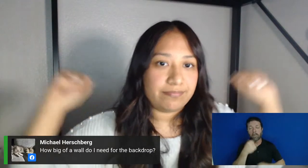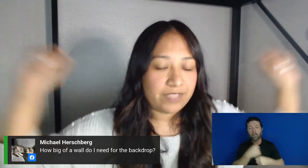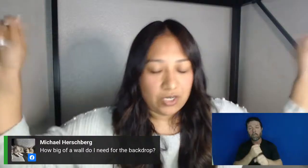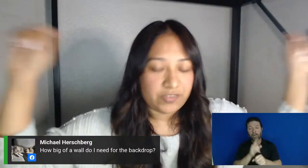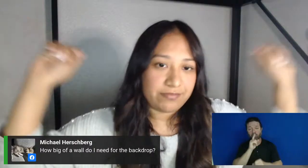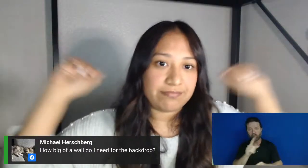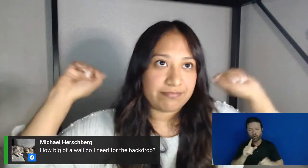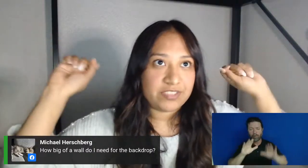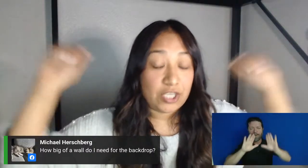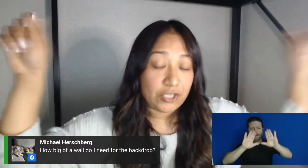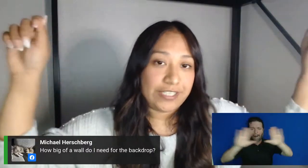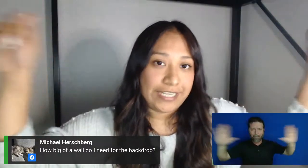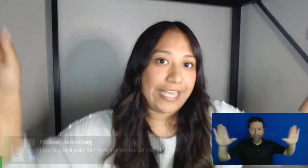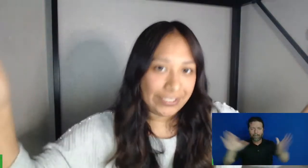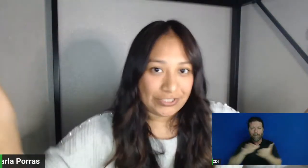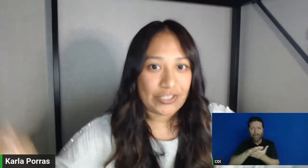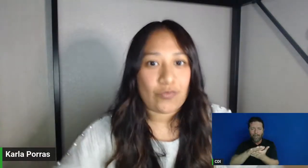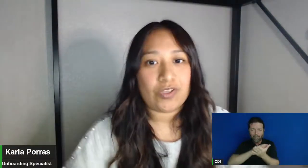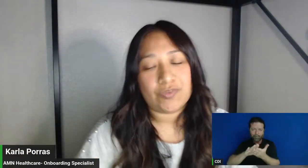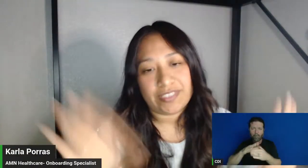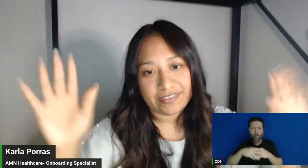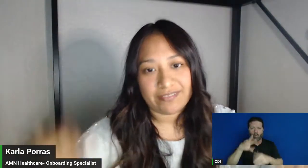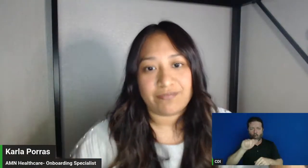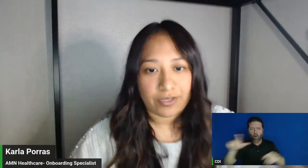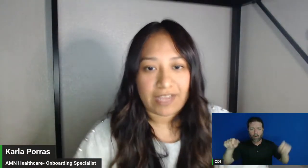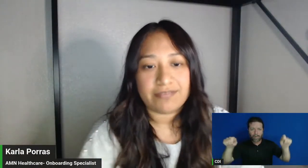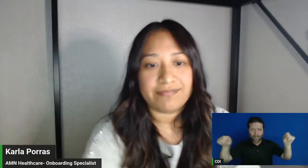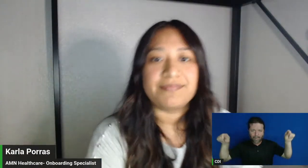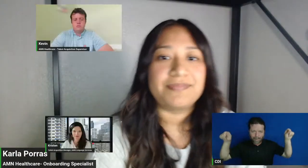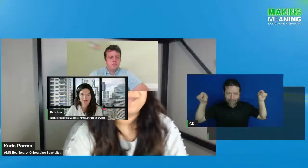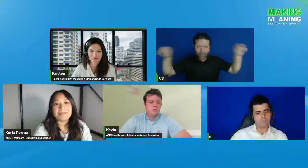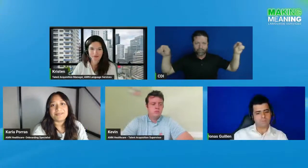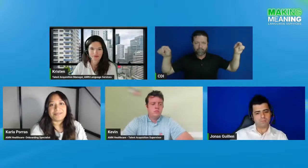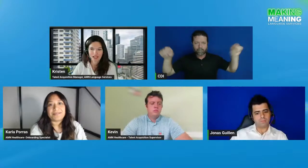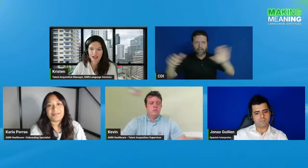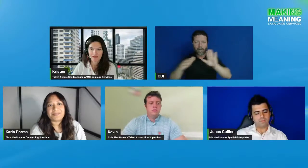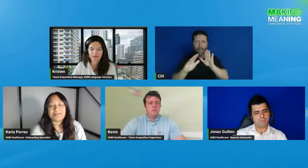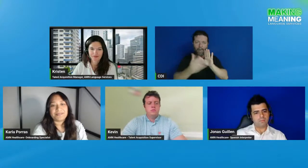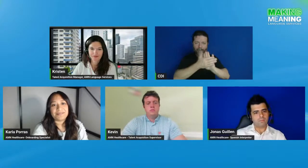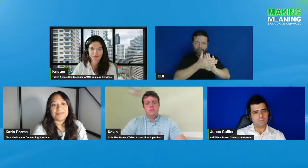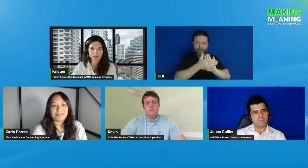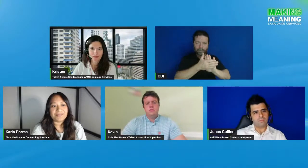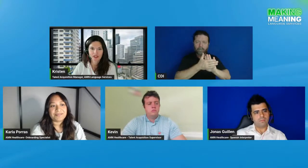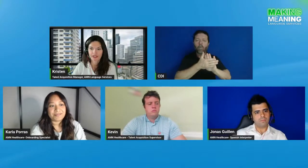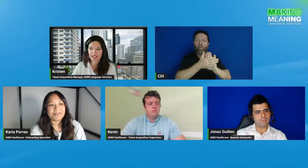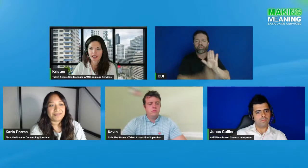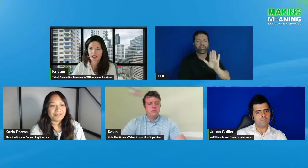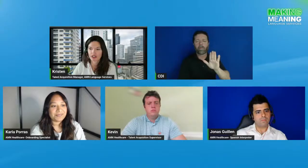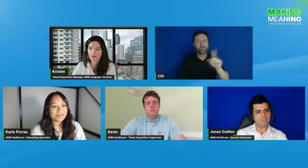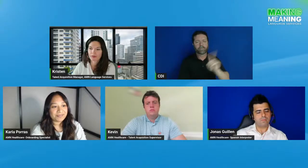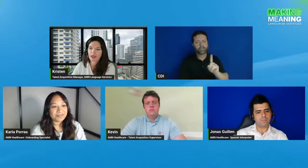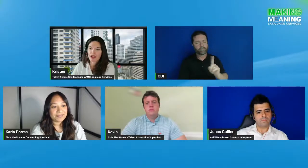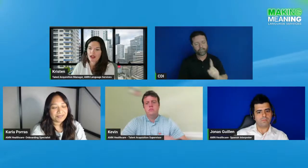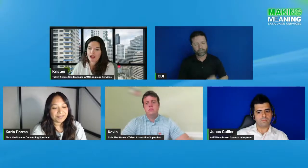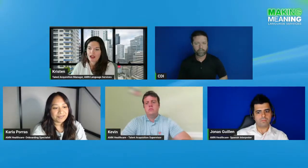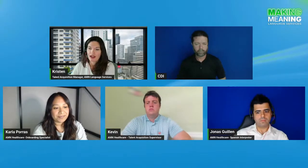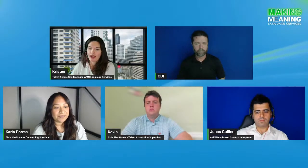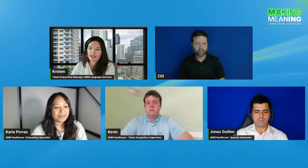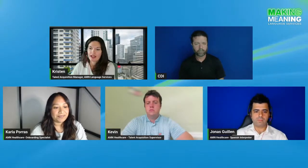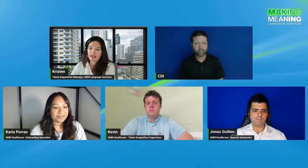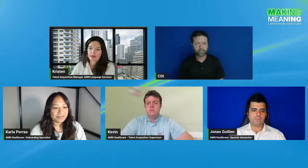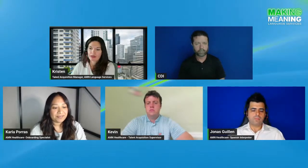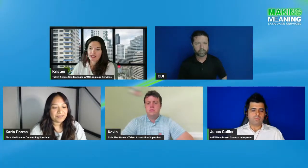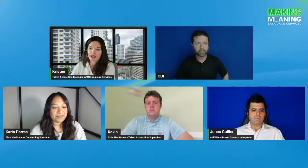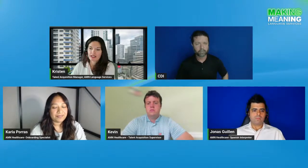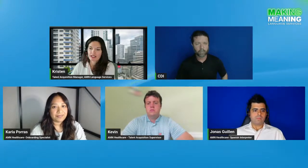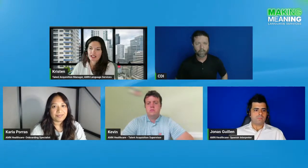is, securely attached to the wall so it doesn't fall down. Yeah, perfect. Thank you. And